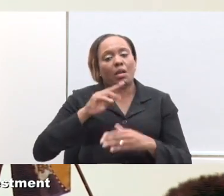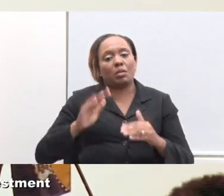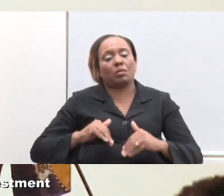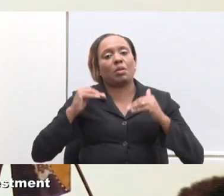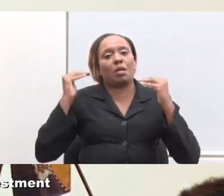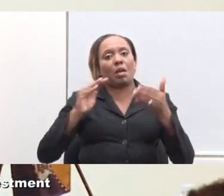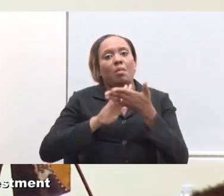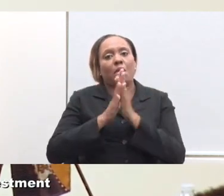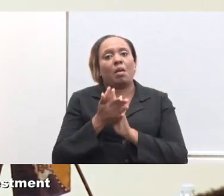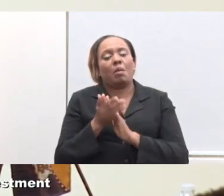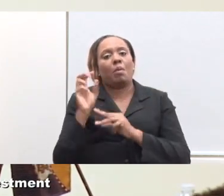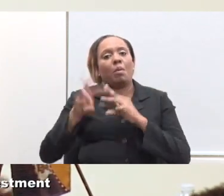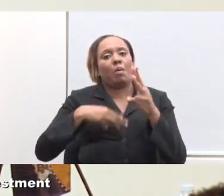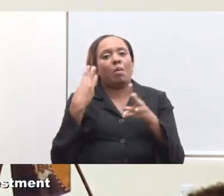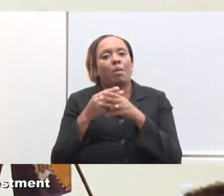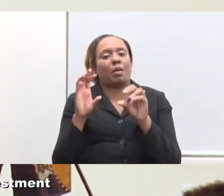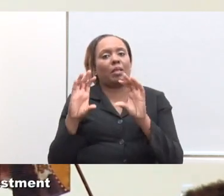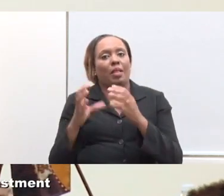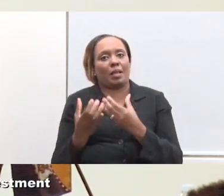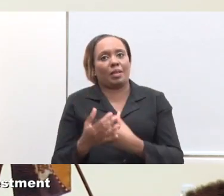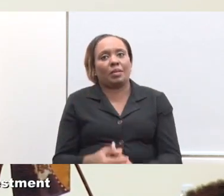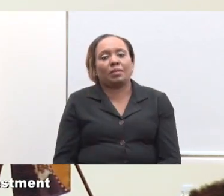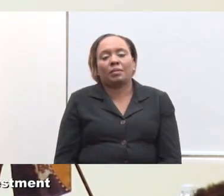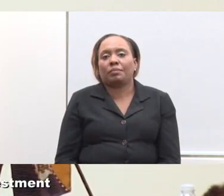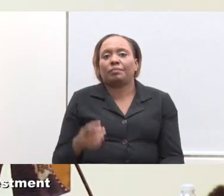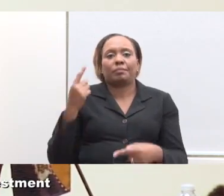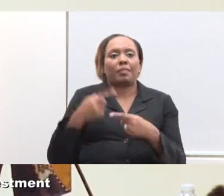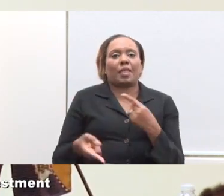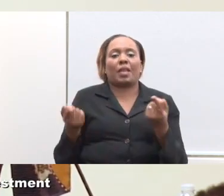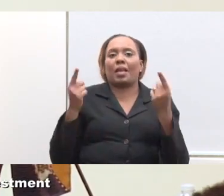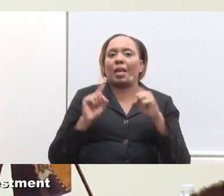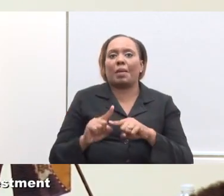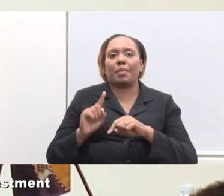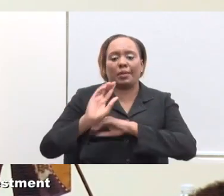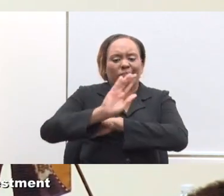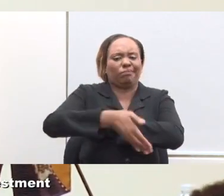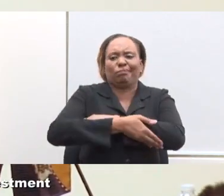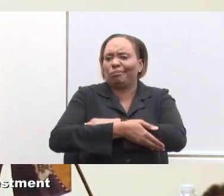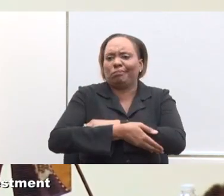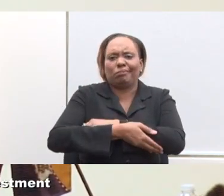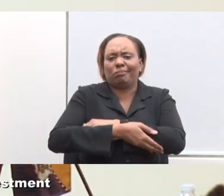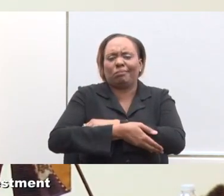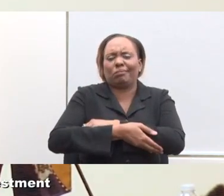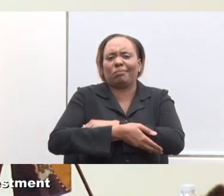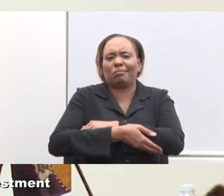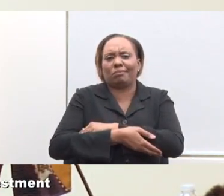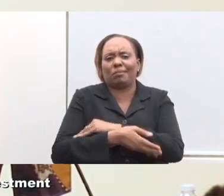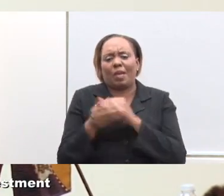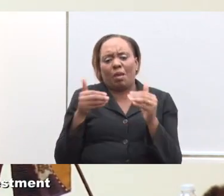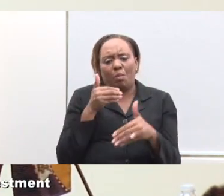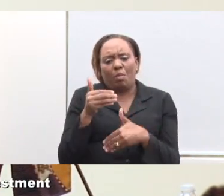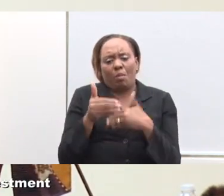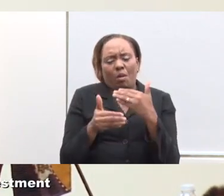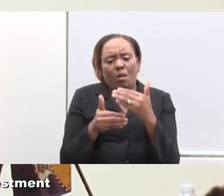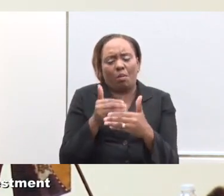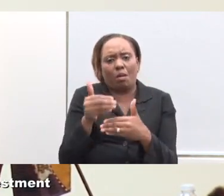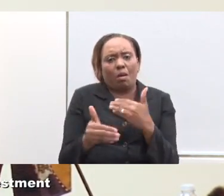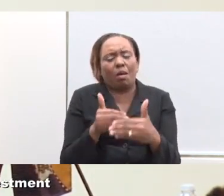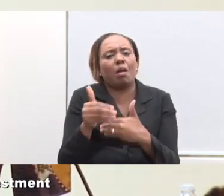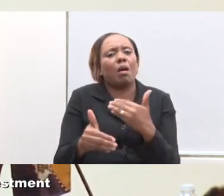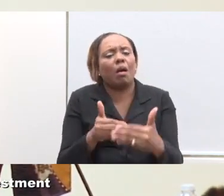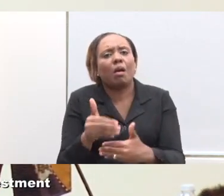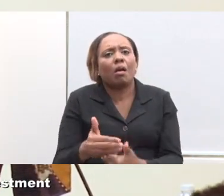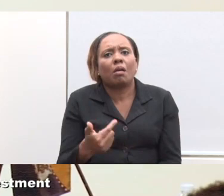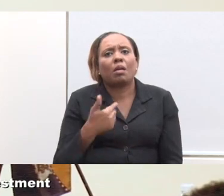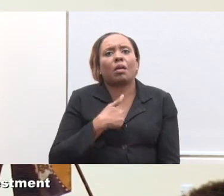world class. We can't do it overnight. We have to do it systematically, Mr. Speaker. And I believe